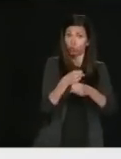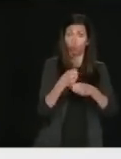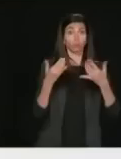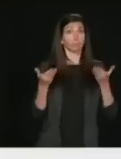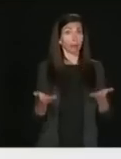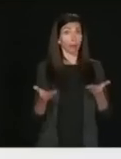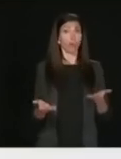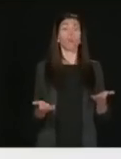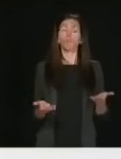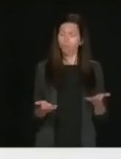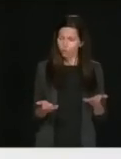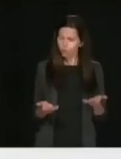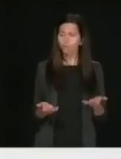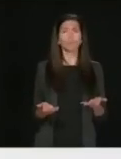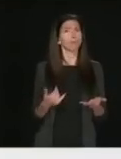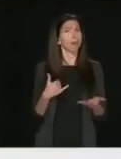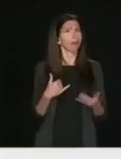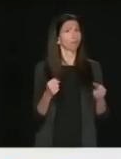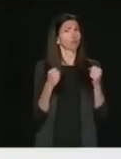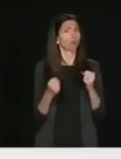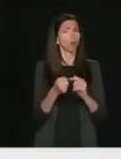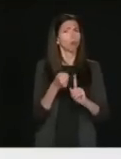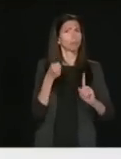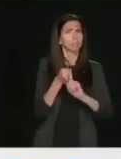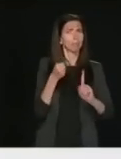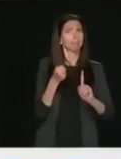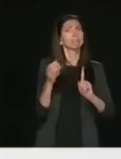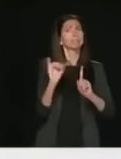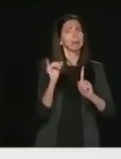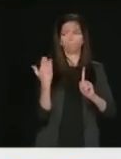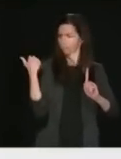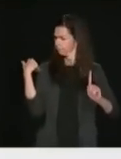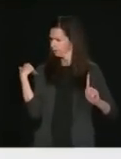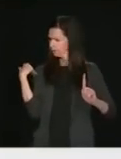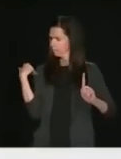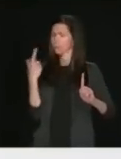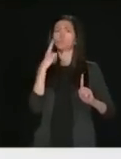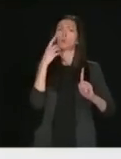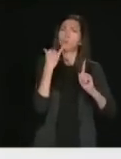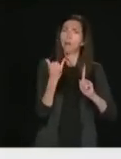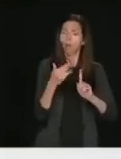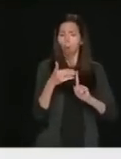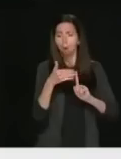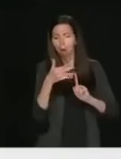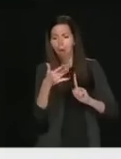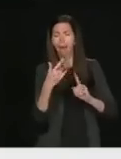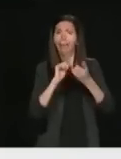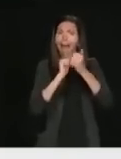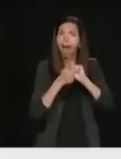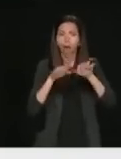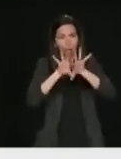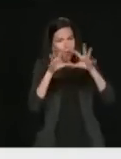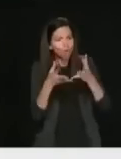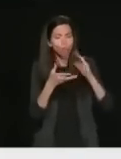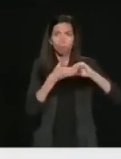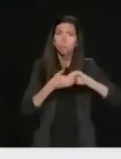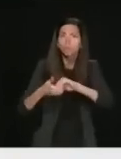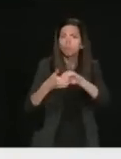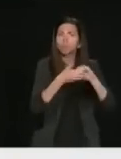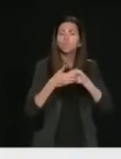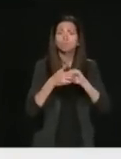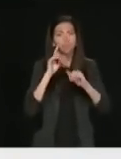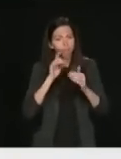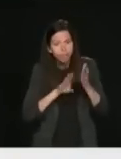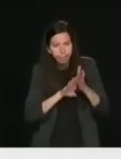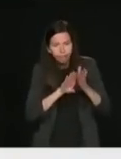to that Second World War, and I think there need to be real reflections on how we move forward as a world, how we update and